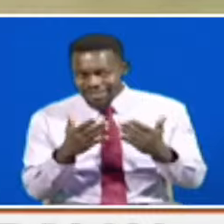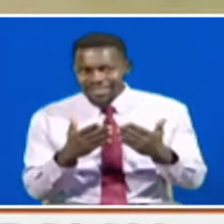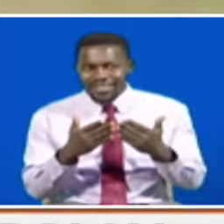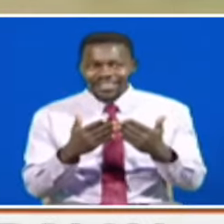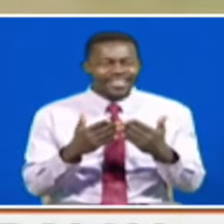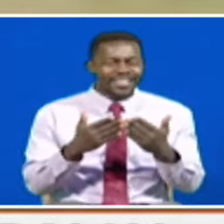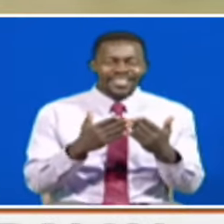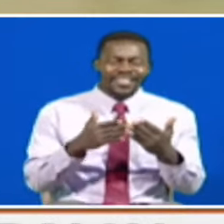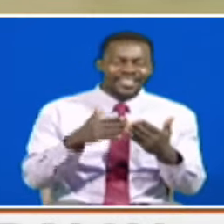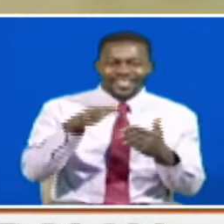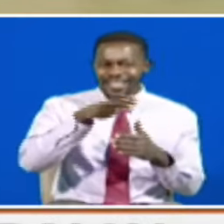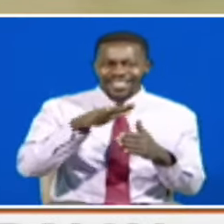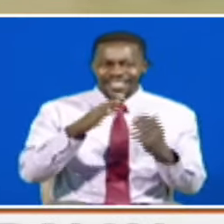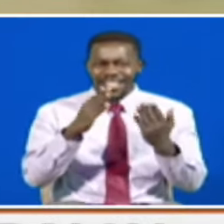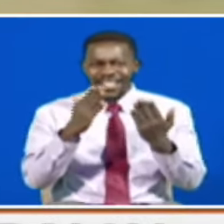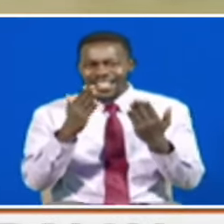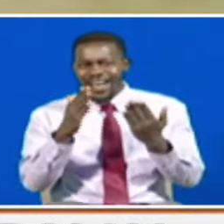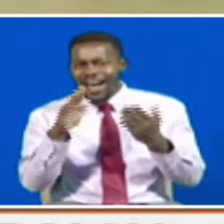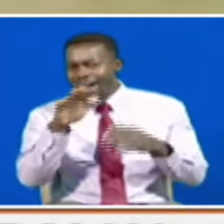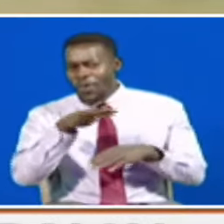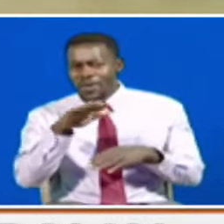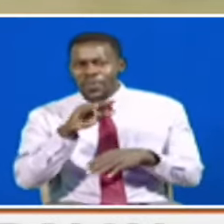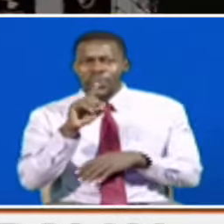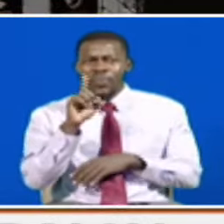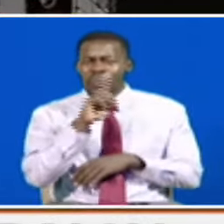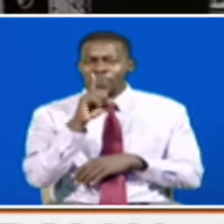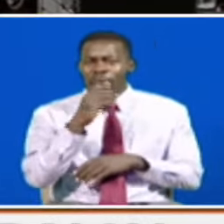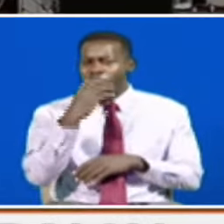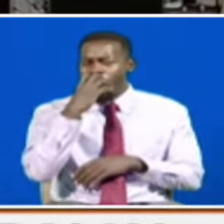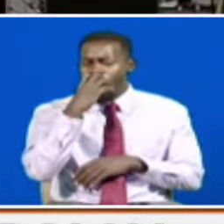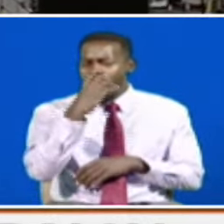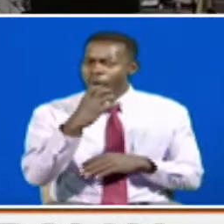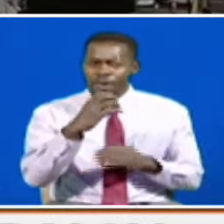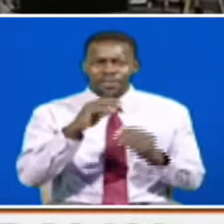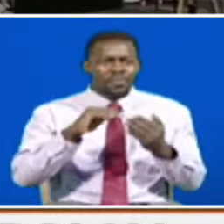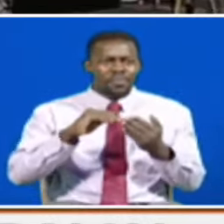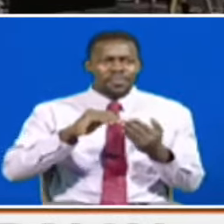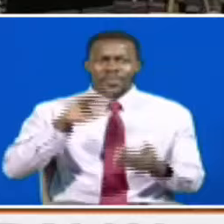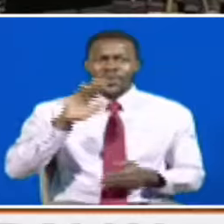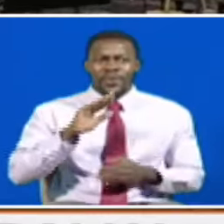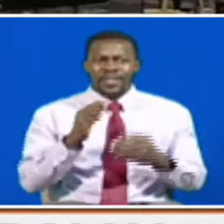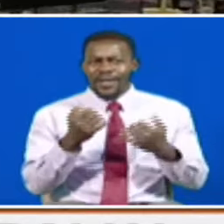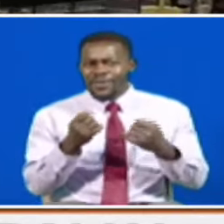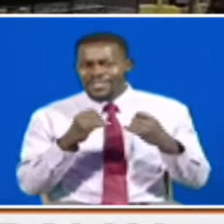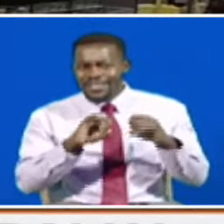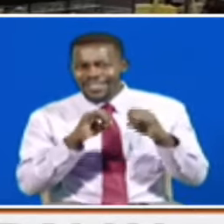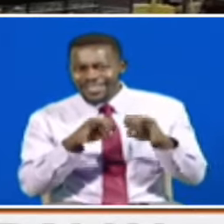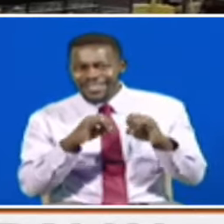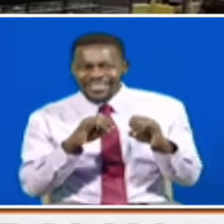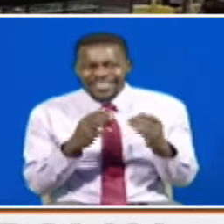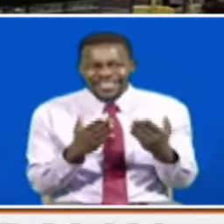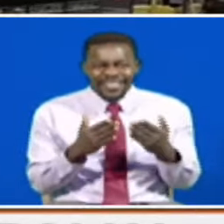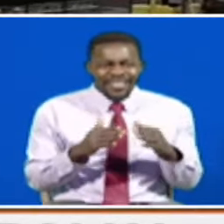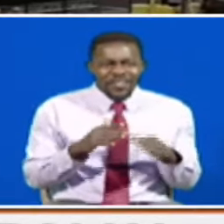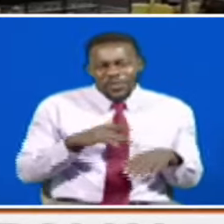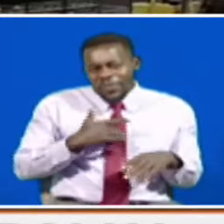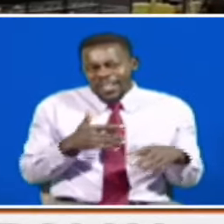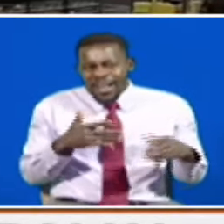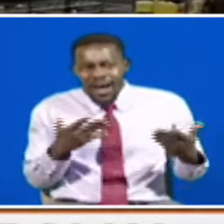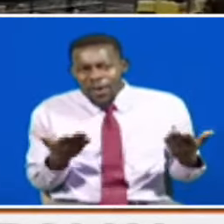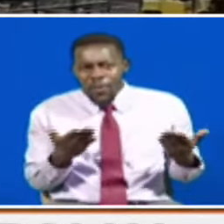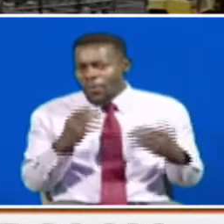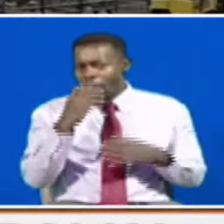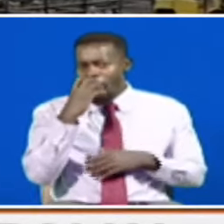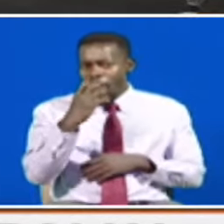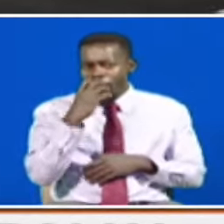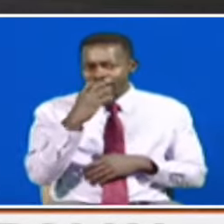hot, obviously compared to what we have in France. Donc I need to get used to it, and also the landscape is completely different. So